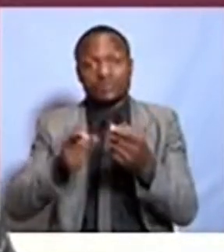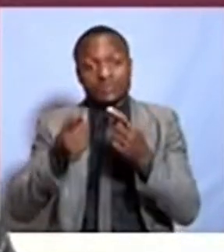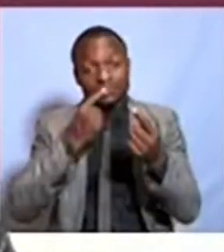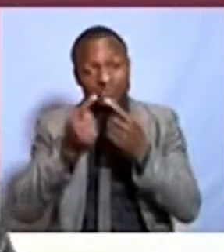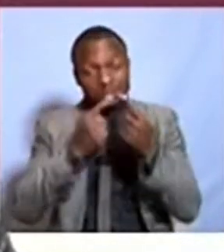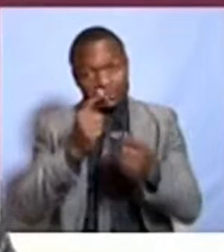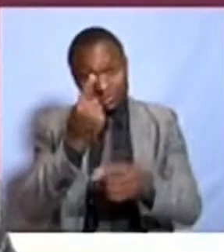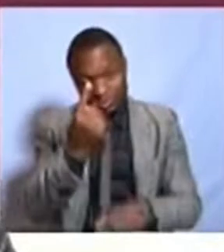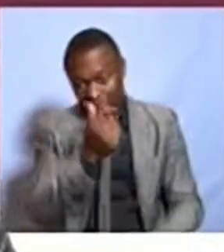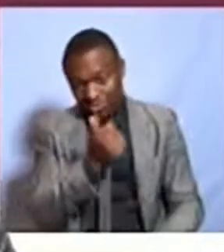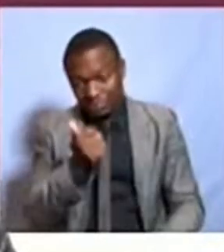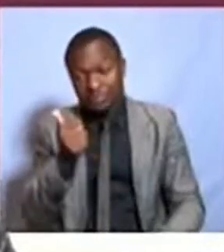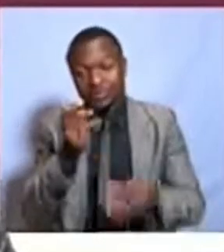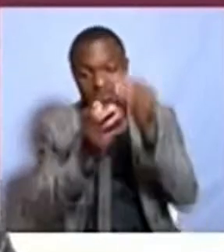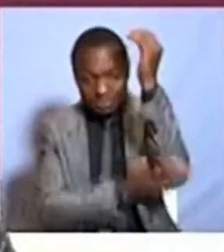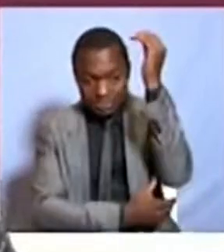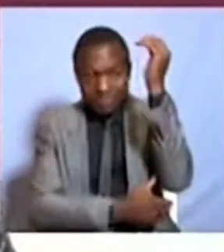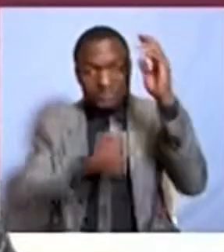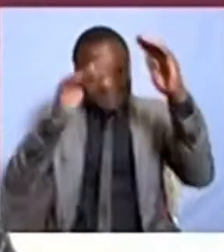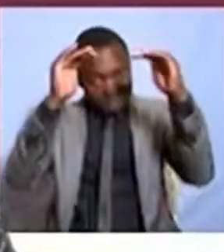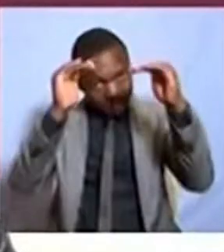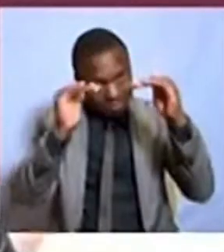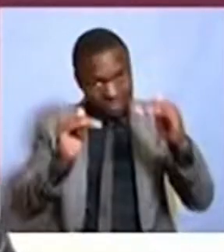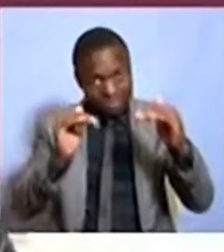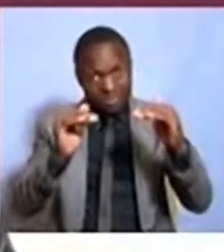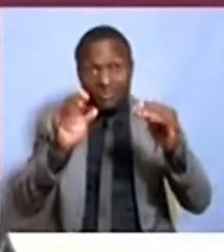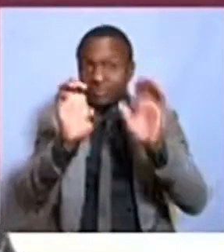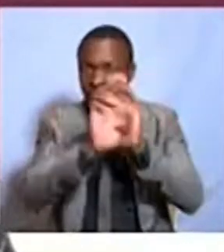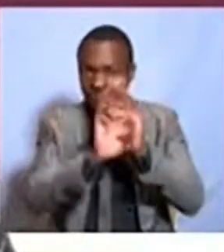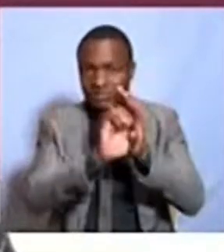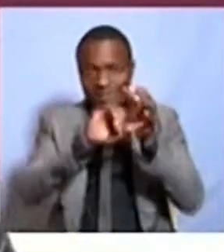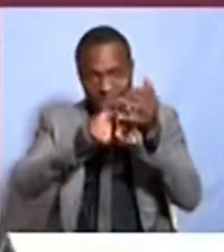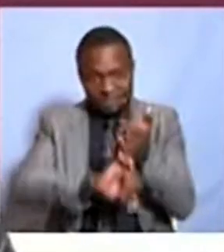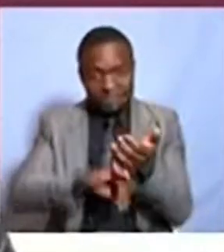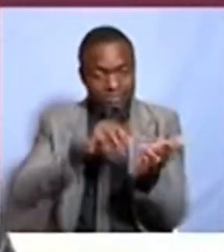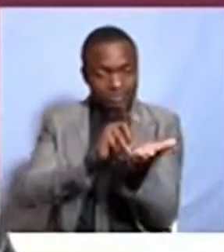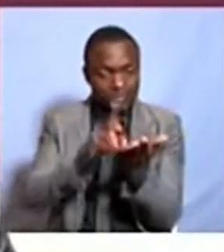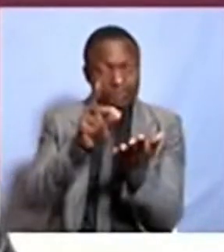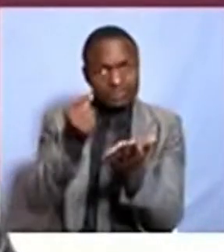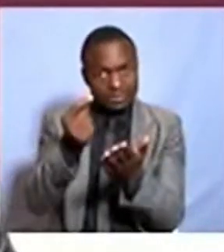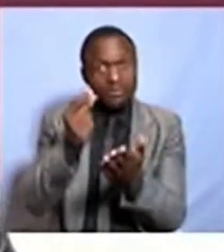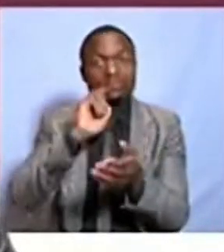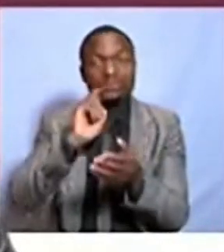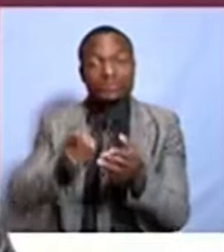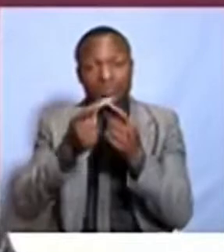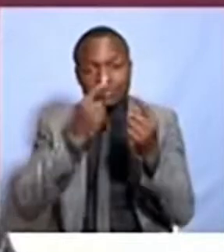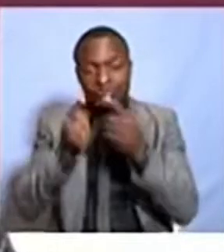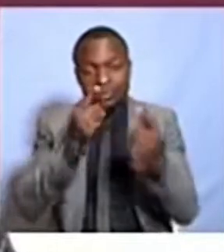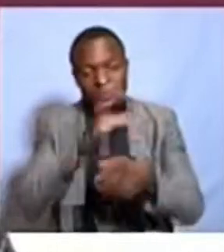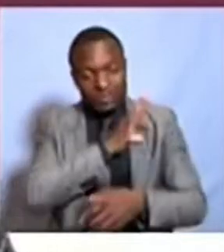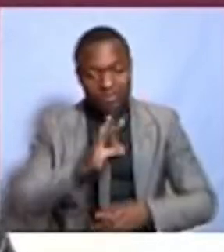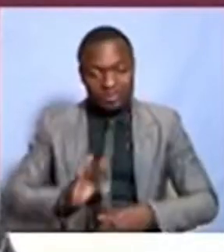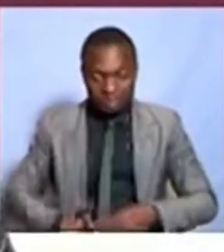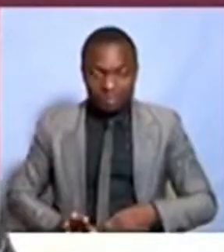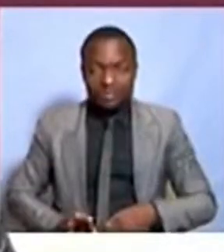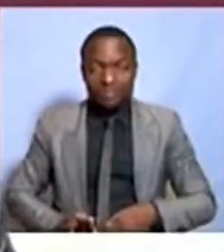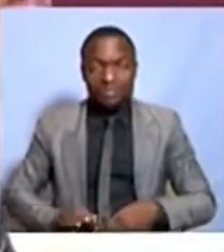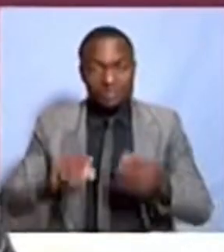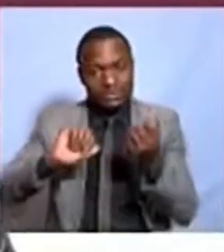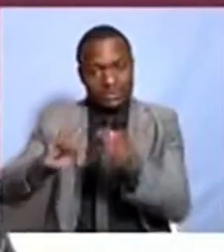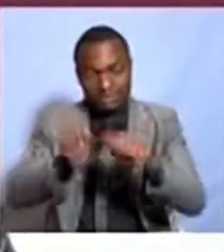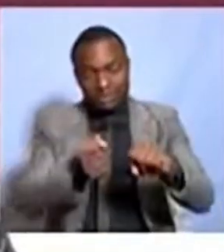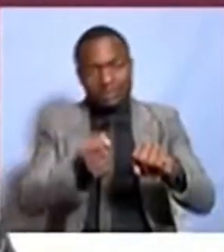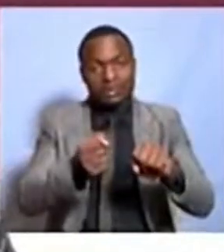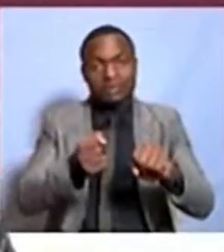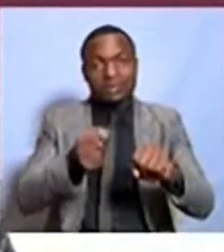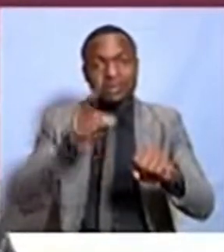another for poverty to reduce. So for example, social cash transfer should be able to speak to Food Security Pact and all these others, to